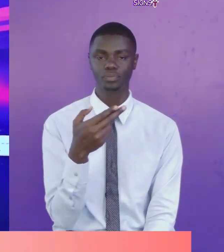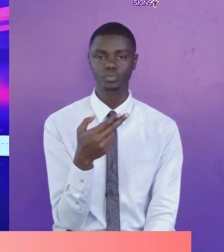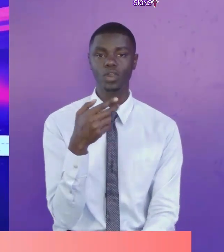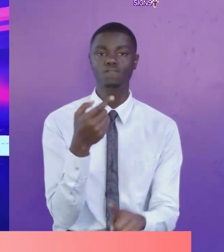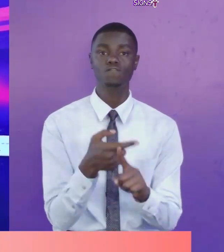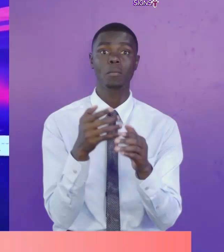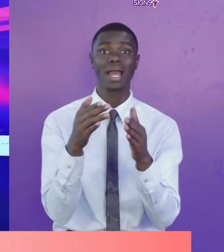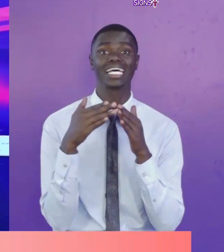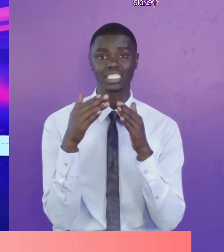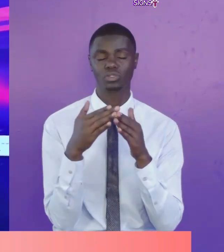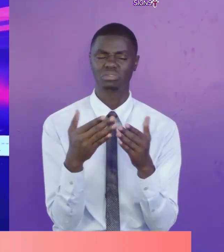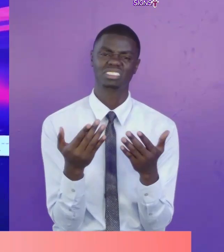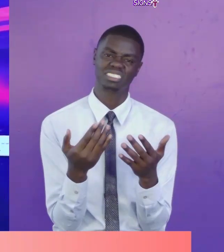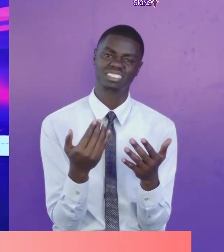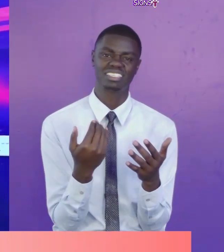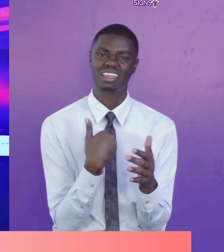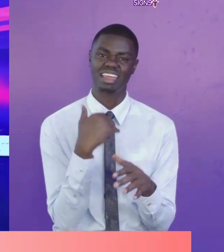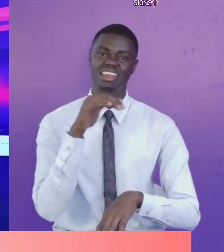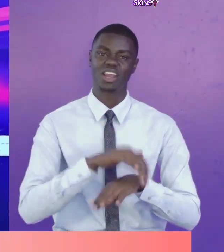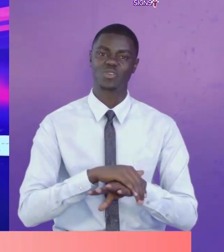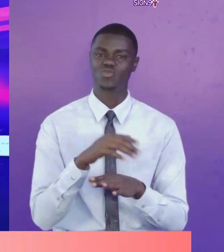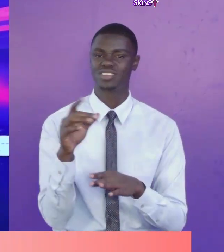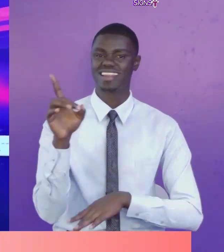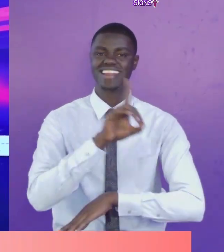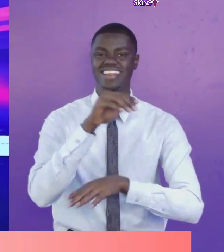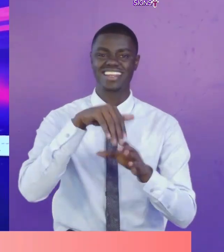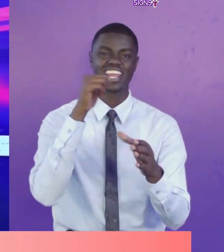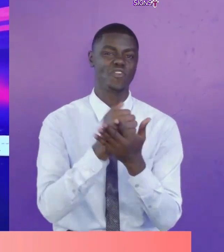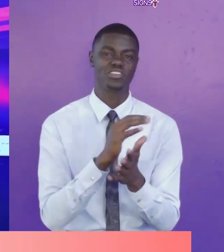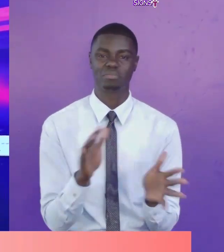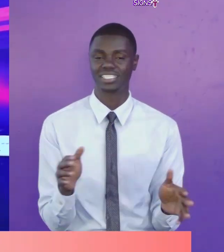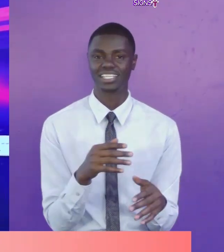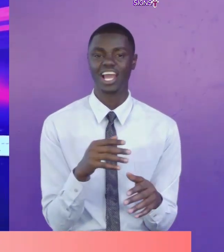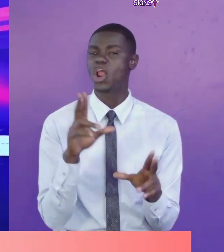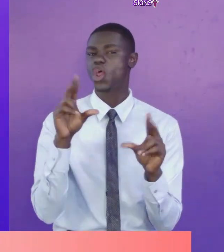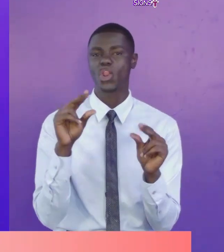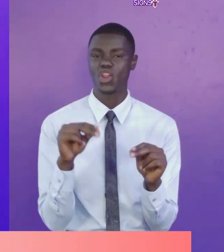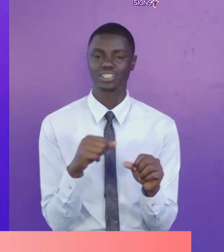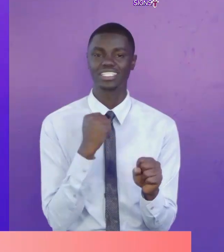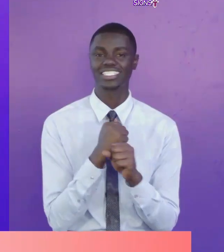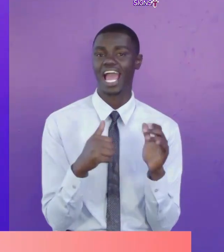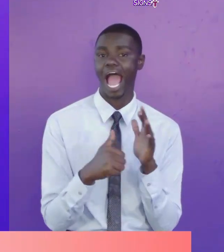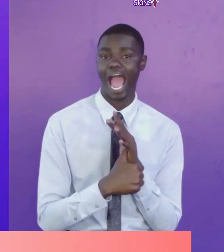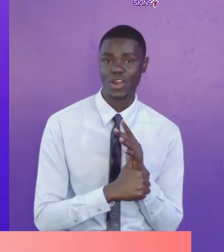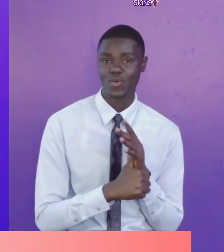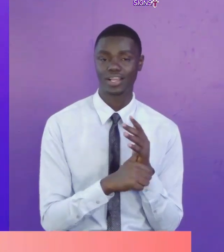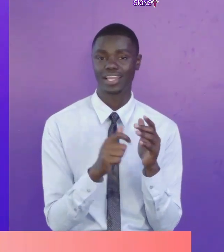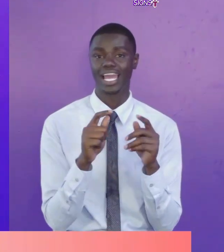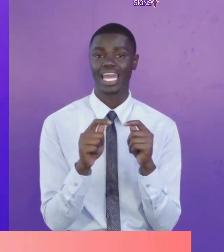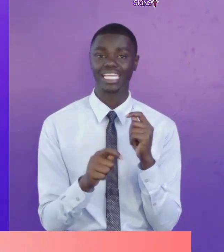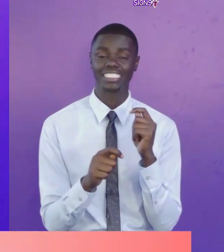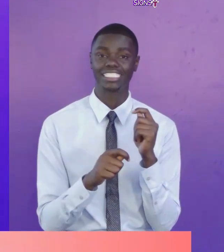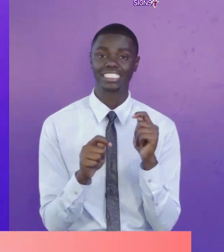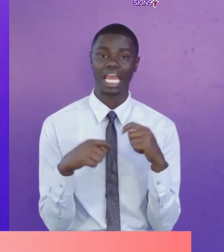Arsenal. He just had a good day in office. So no, not a good day. It is hard work, and the type of play Mikel Arteta has taught